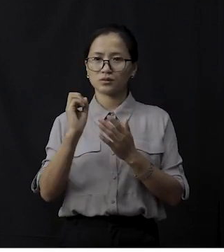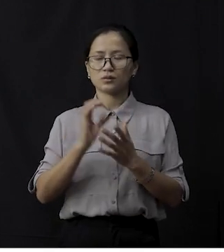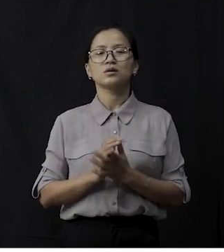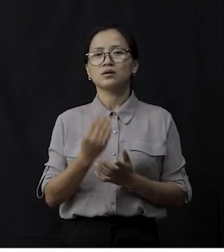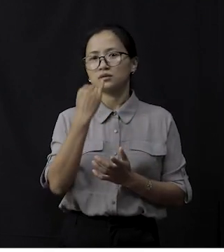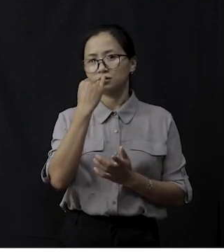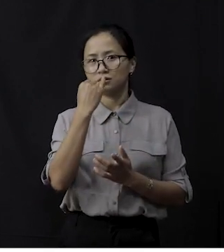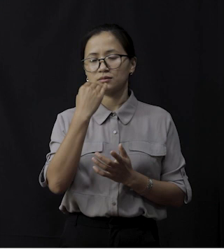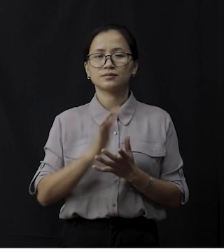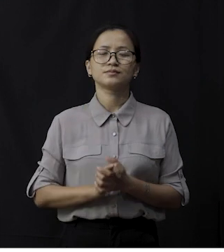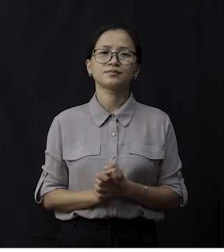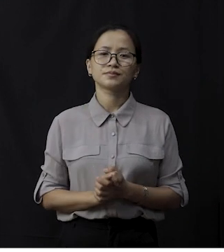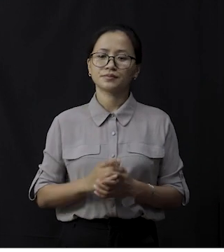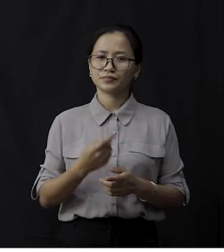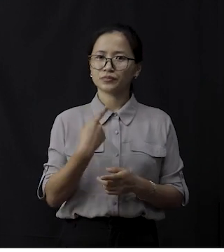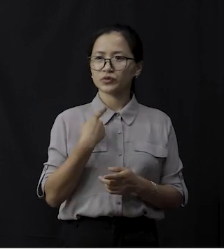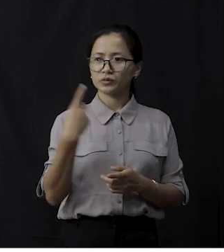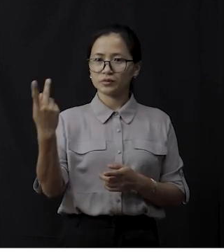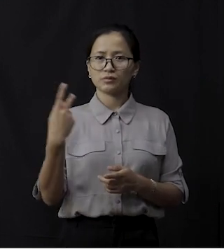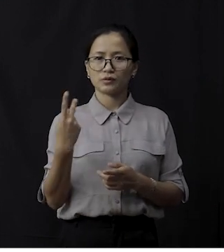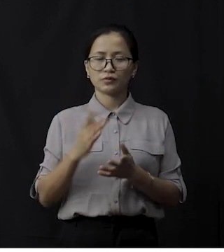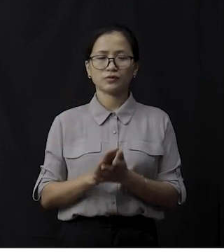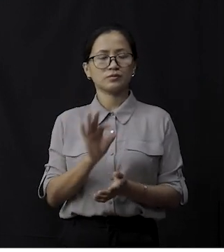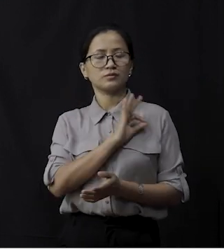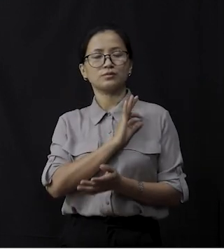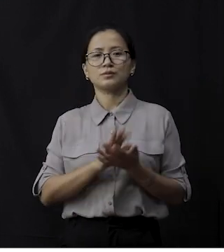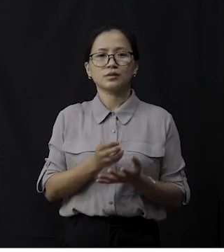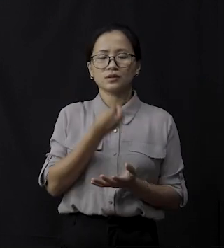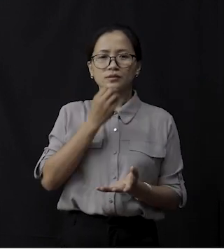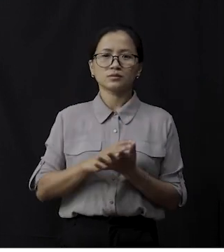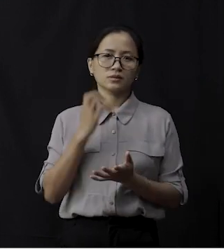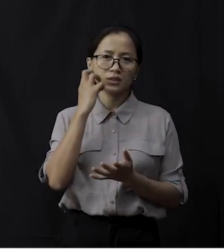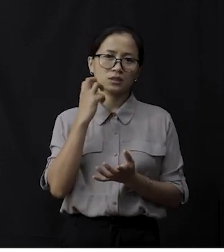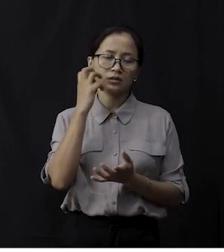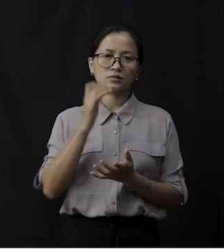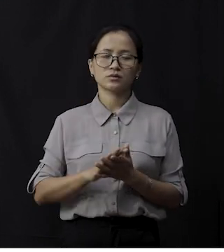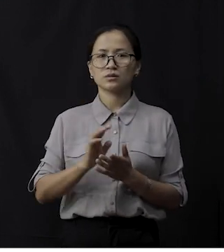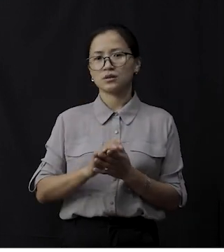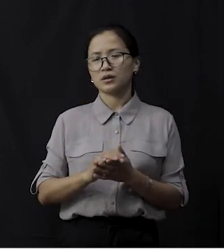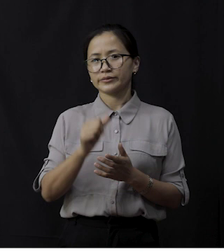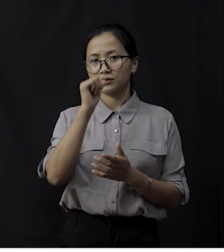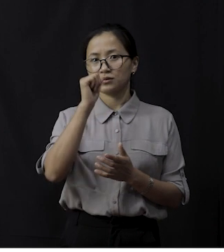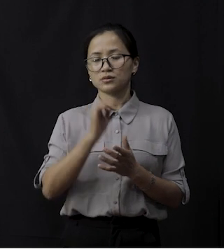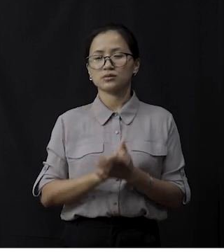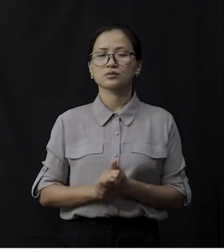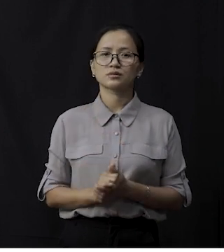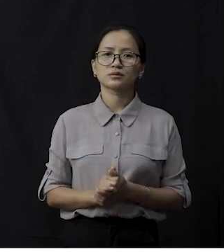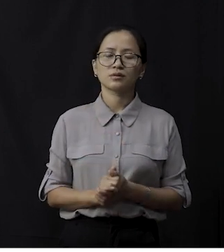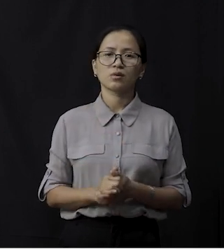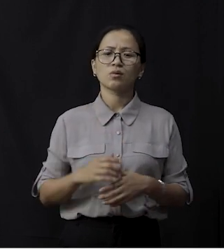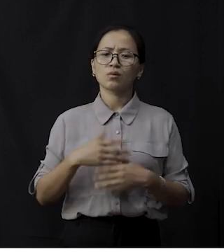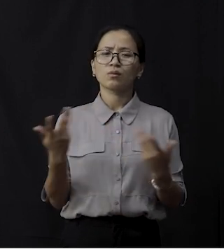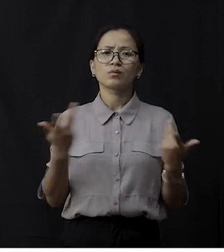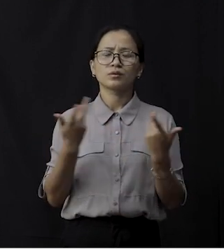right? You and me, we love eating chocolates and then chewing juice. Where did